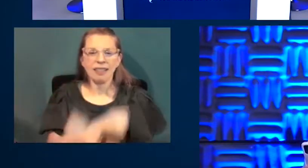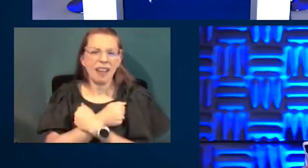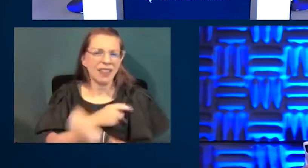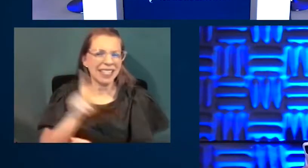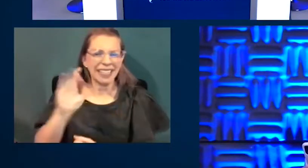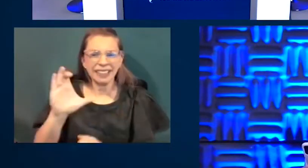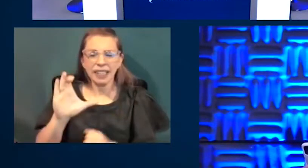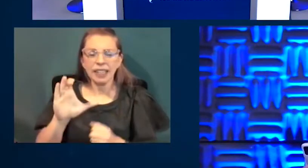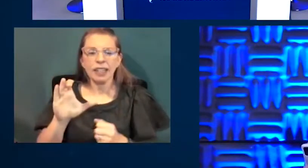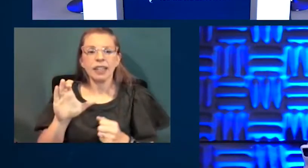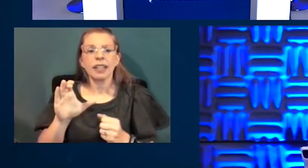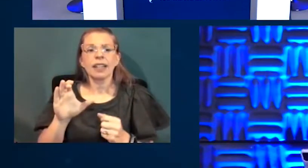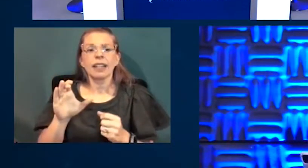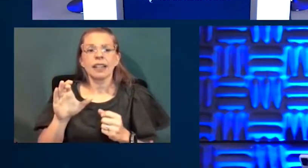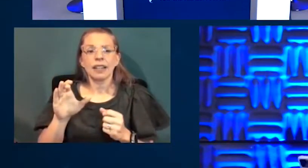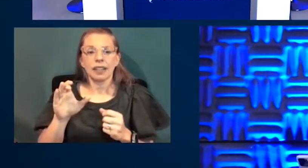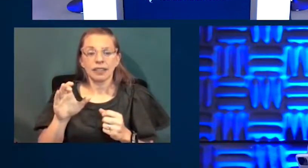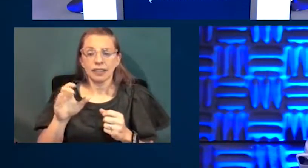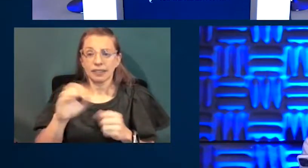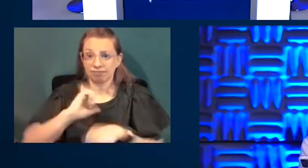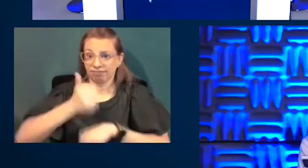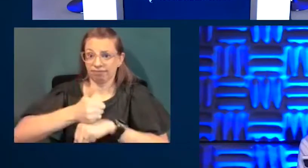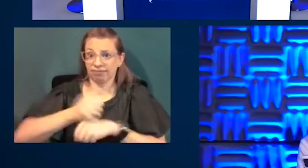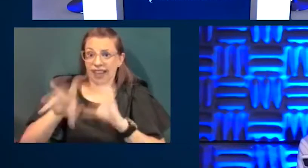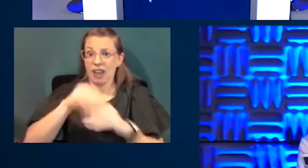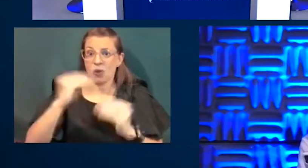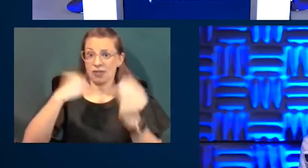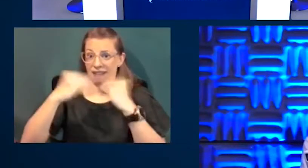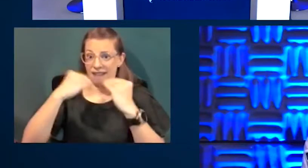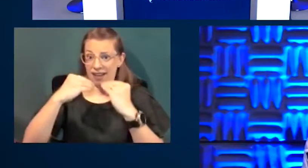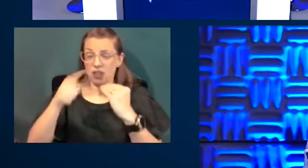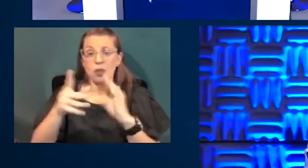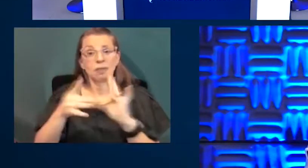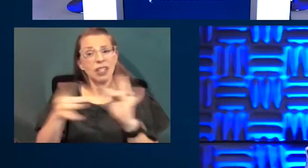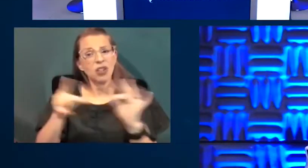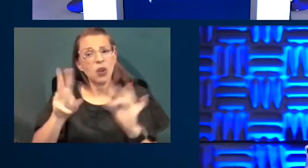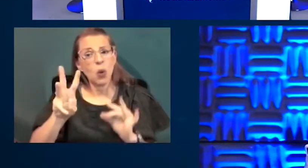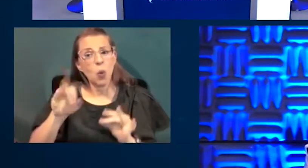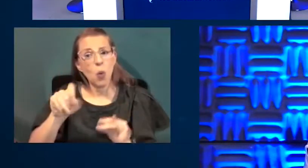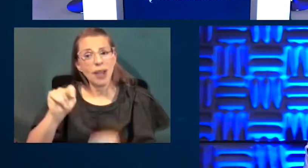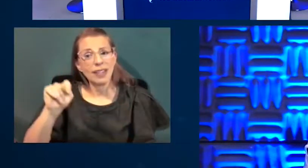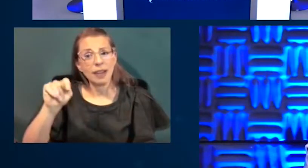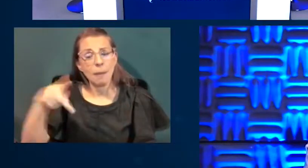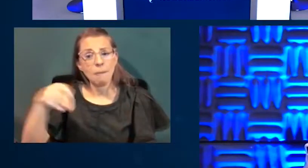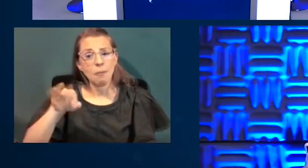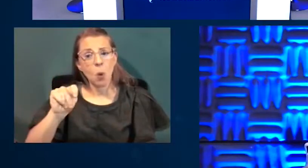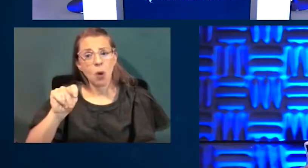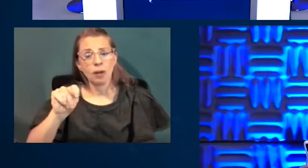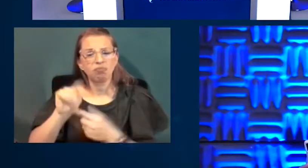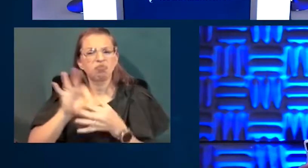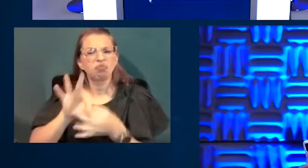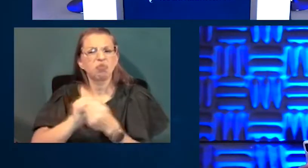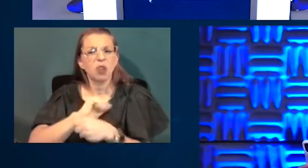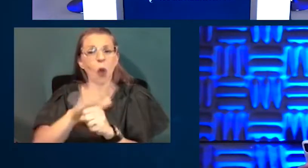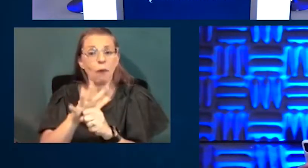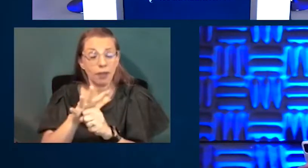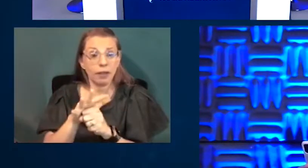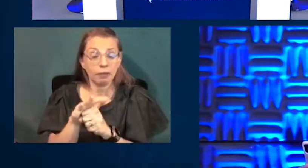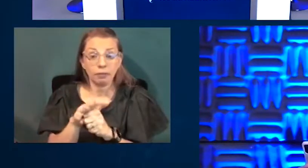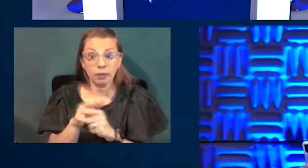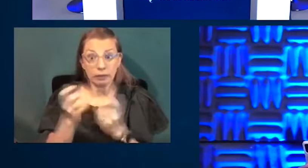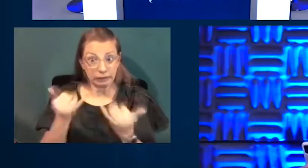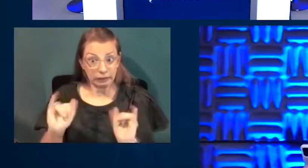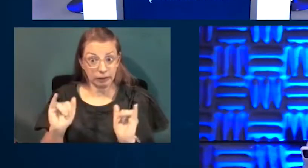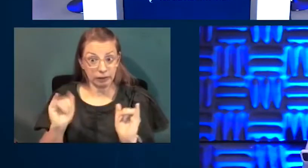expanded outdoor dining in some areas, which you mentioned, Westport, in response to COVID. His question is, will this still be around after